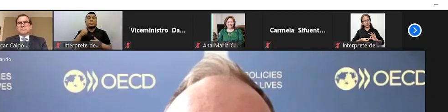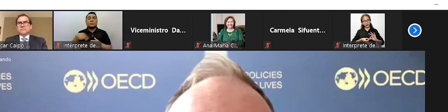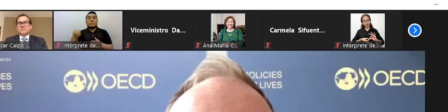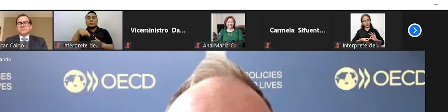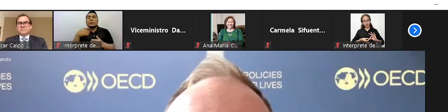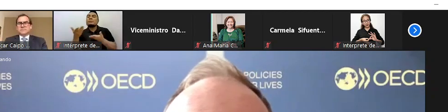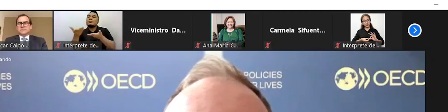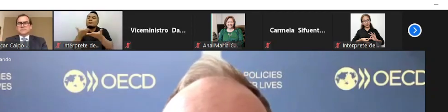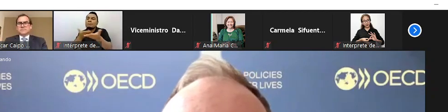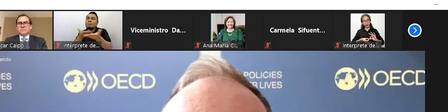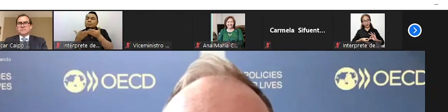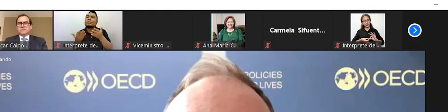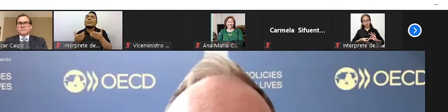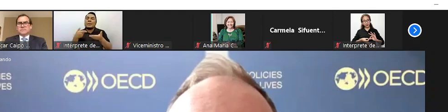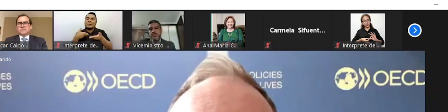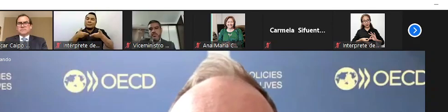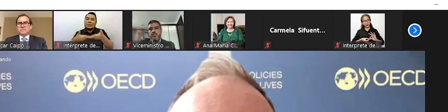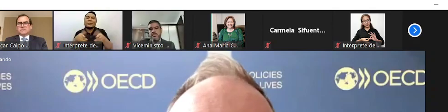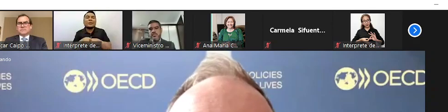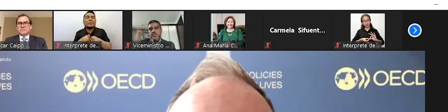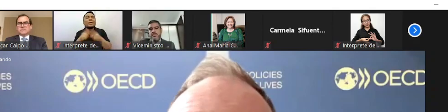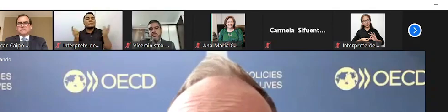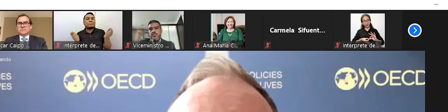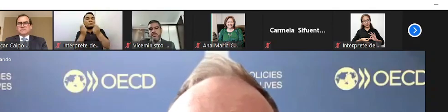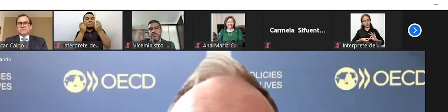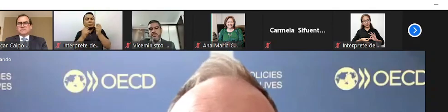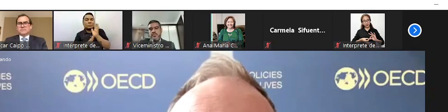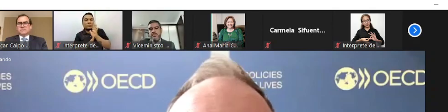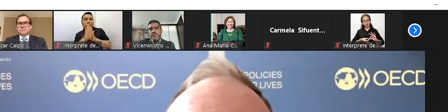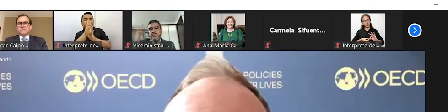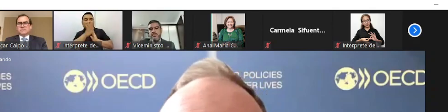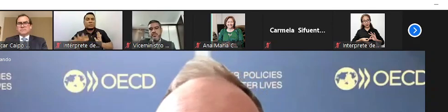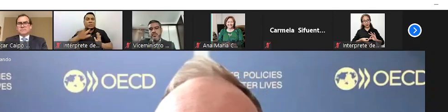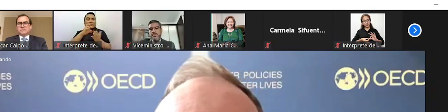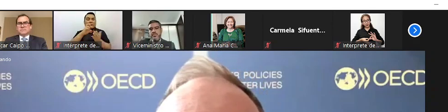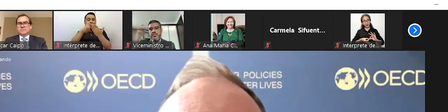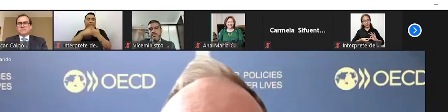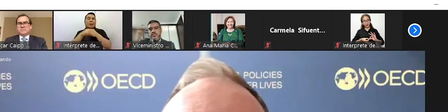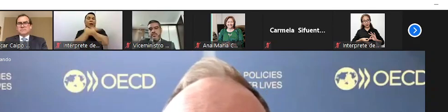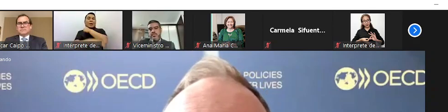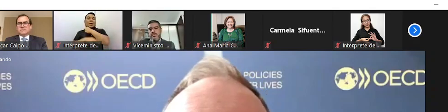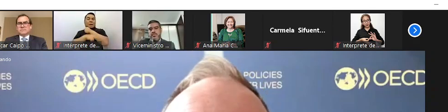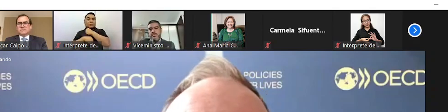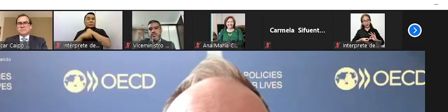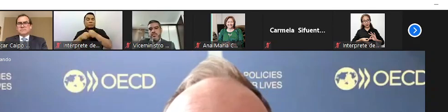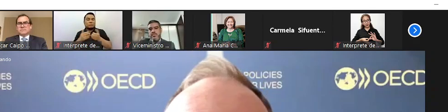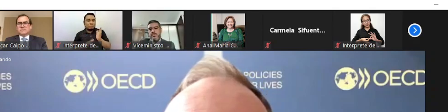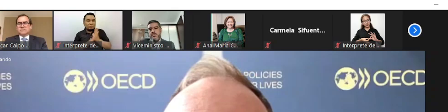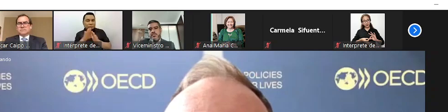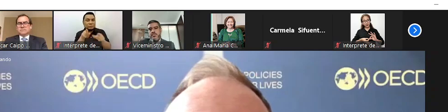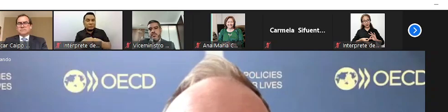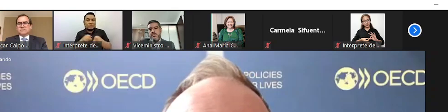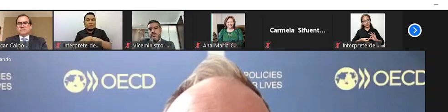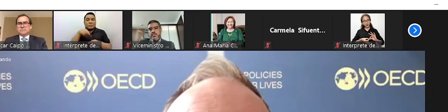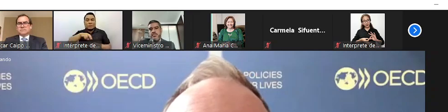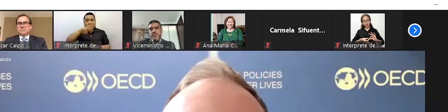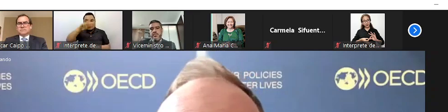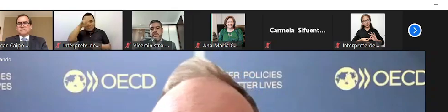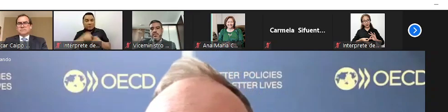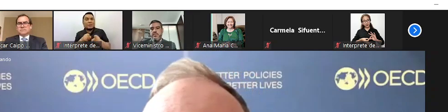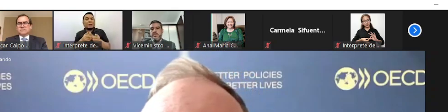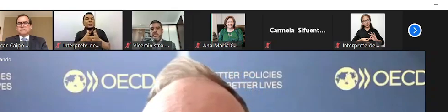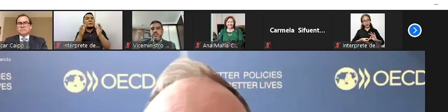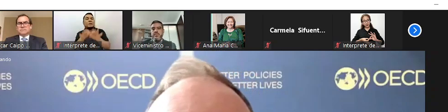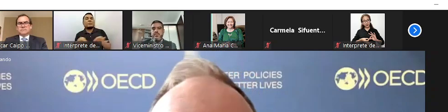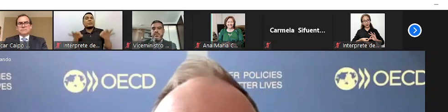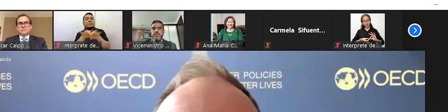developing the national action plan both for the country but also as an important signal for the region and